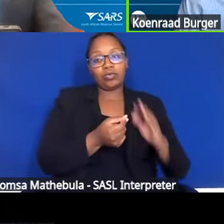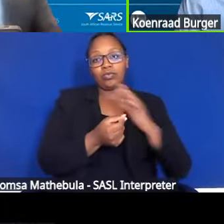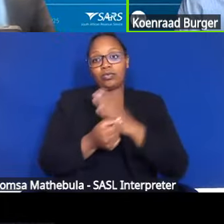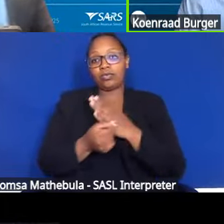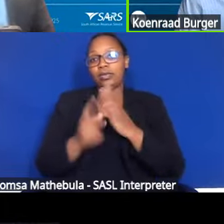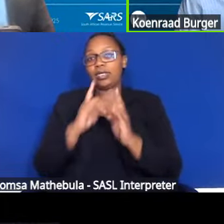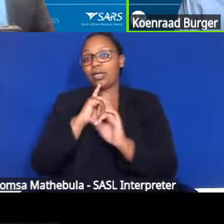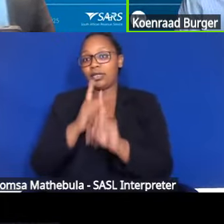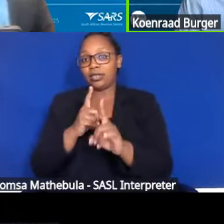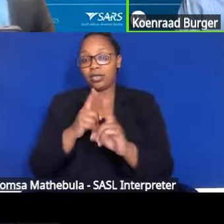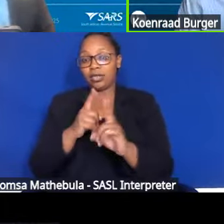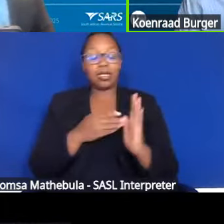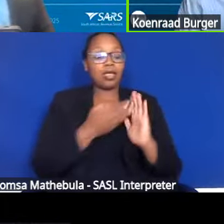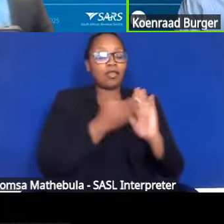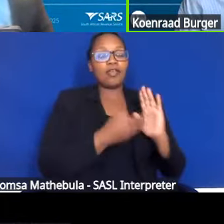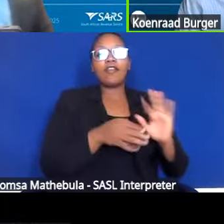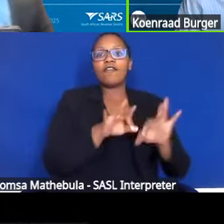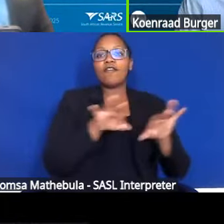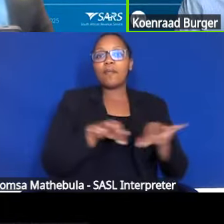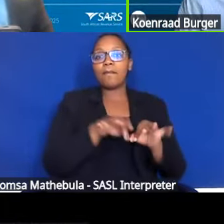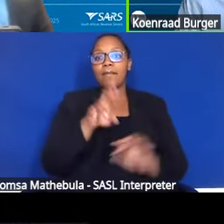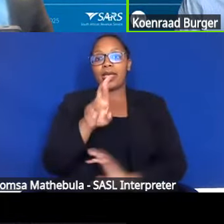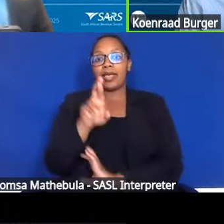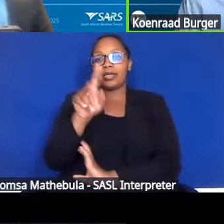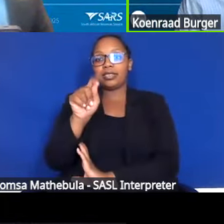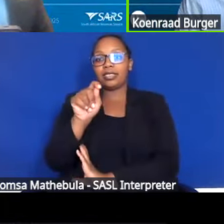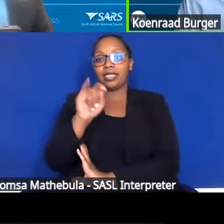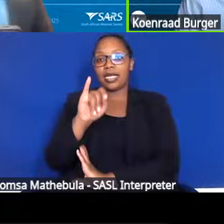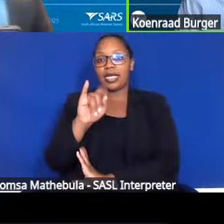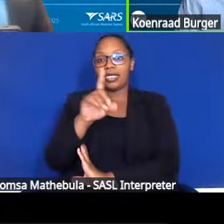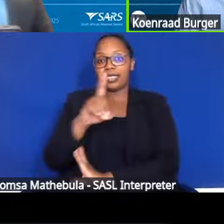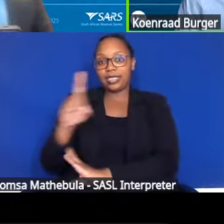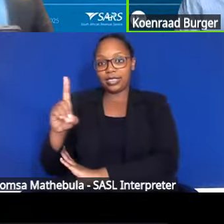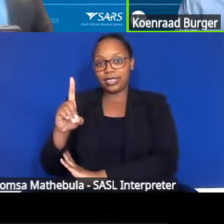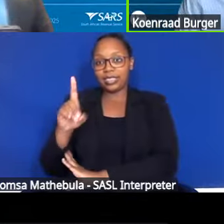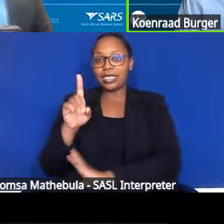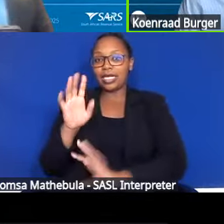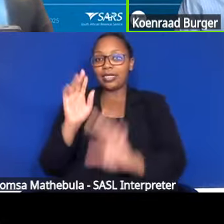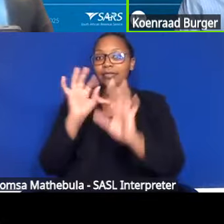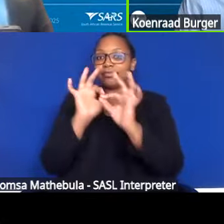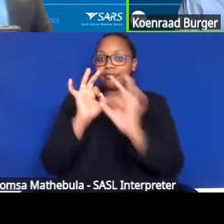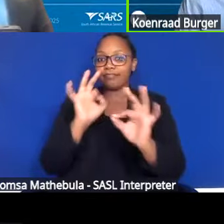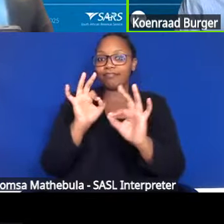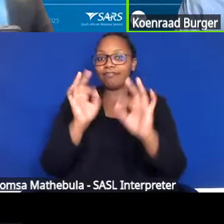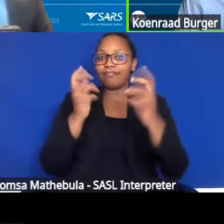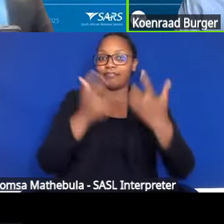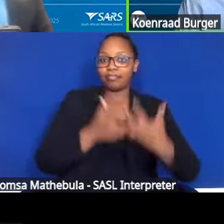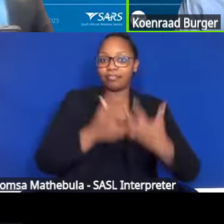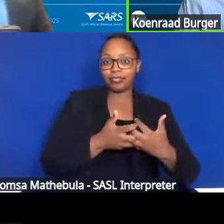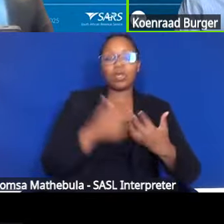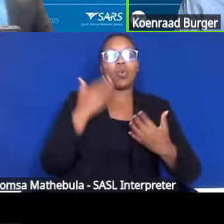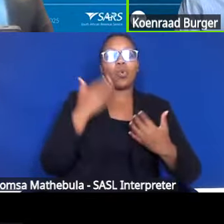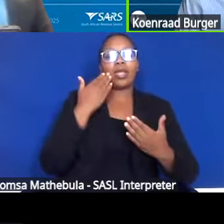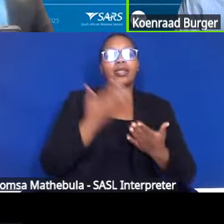the ITRDD specifies that a physio can confirm